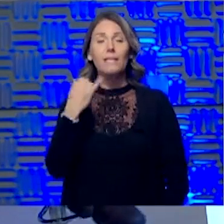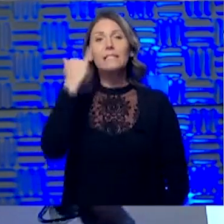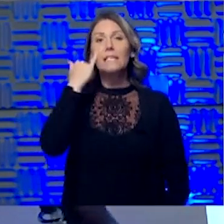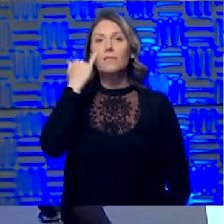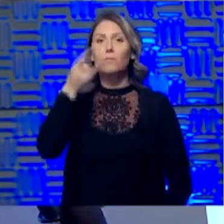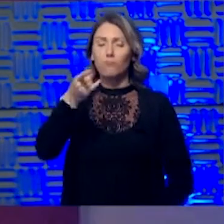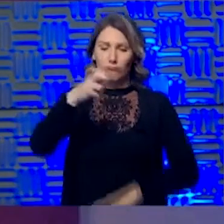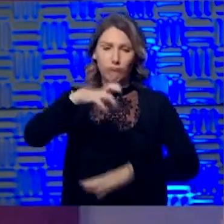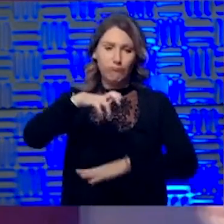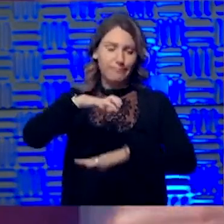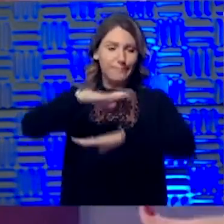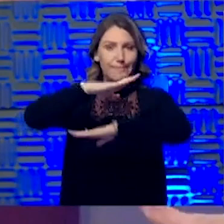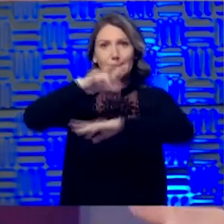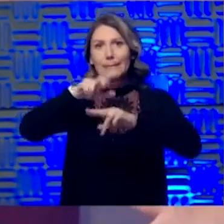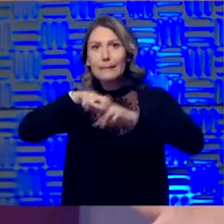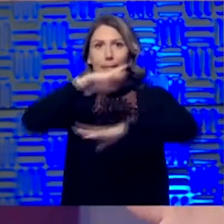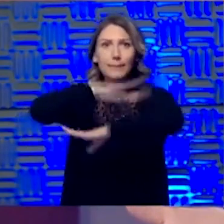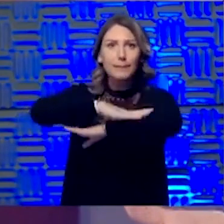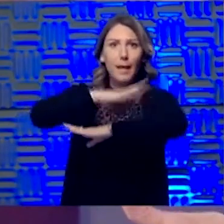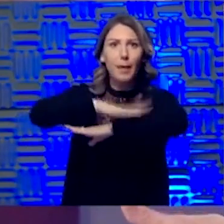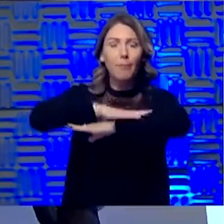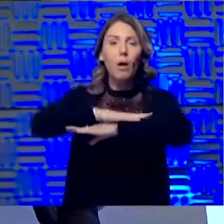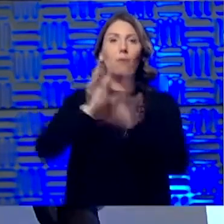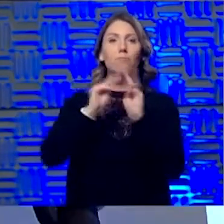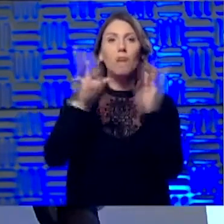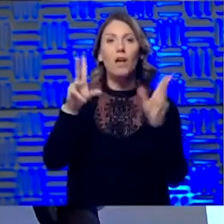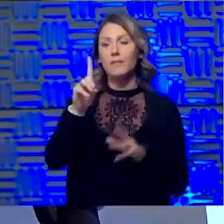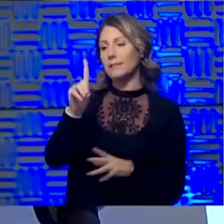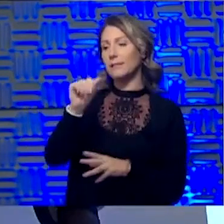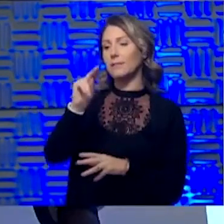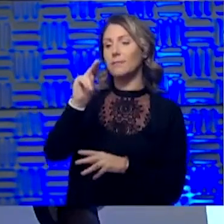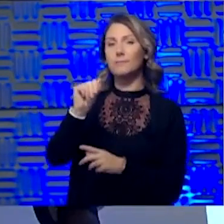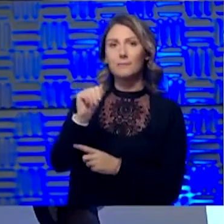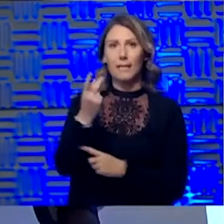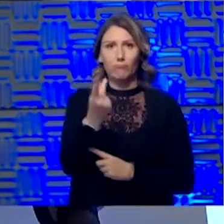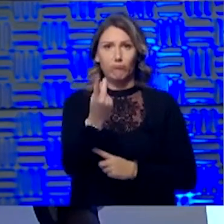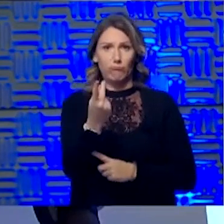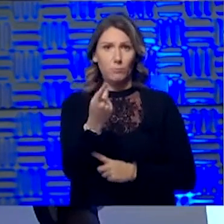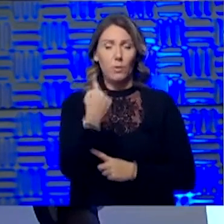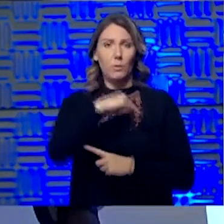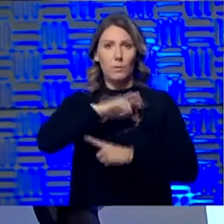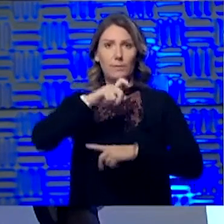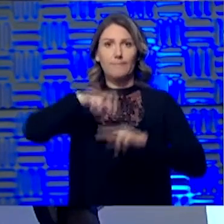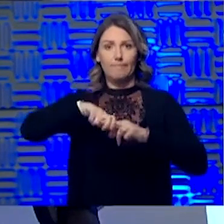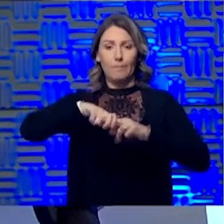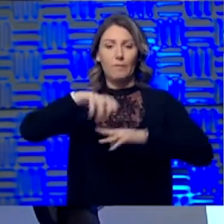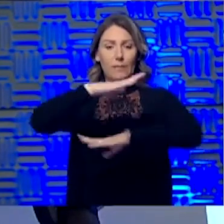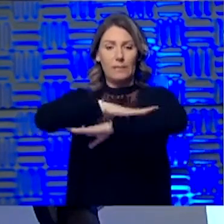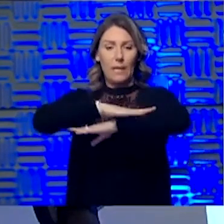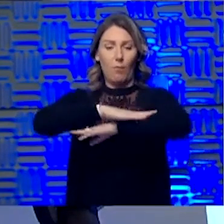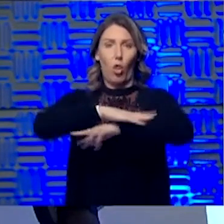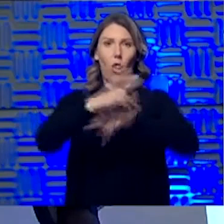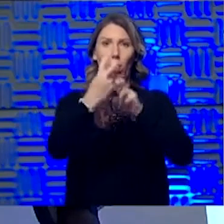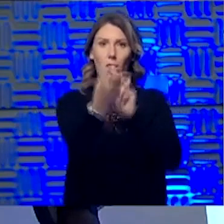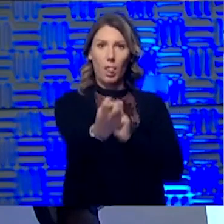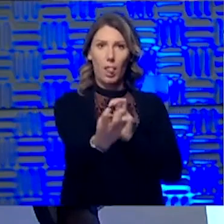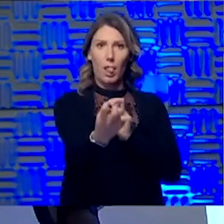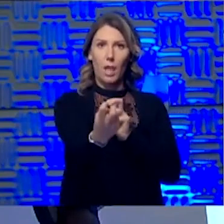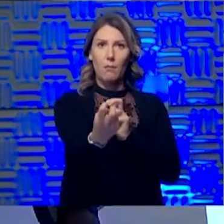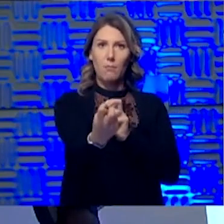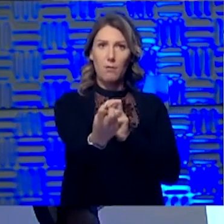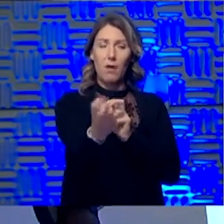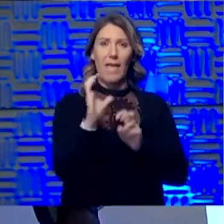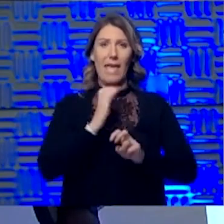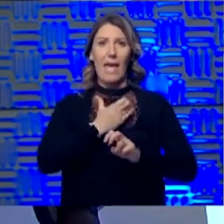table, obviously Dana and I right now, if we were sitting at a table and we were eating, the likelihood of our